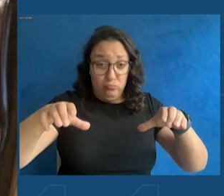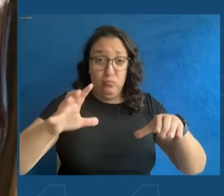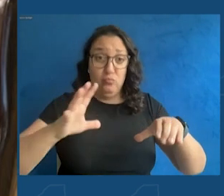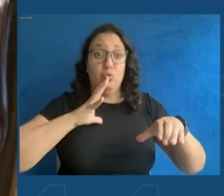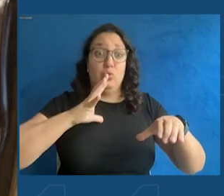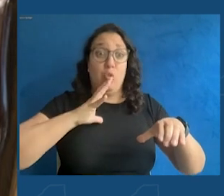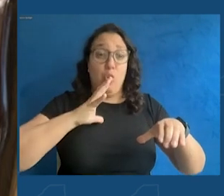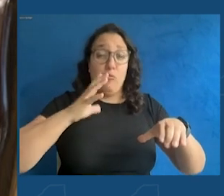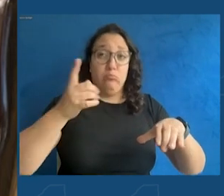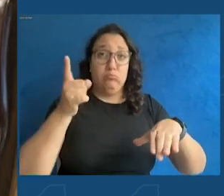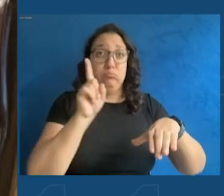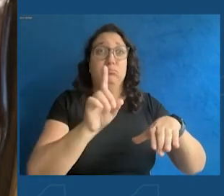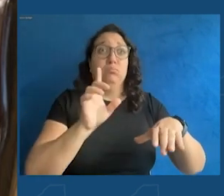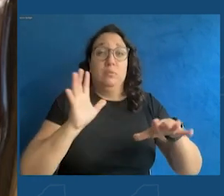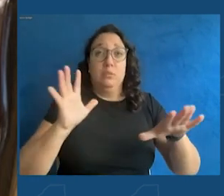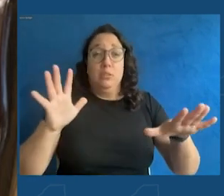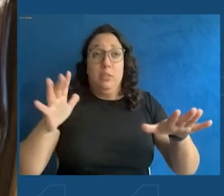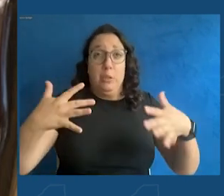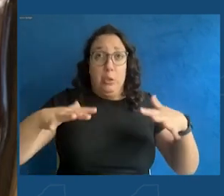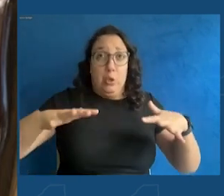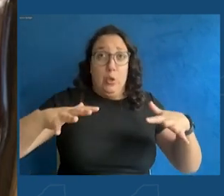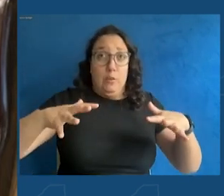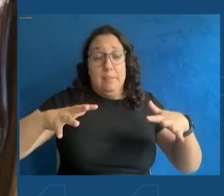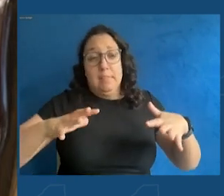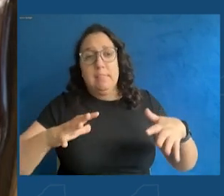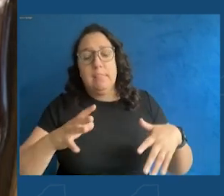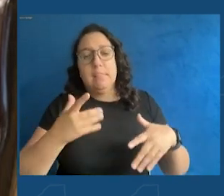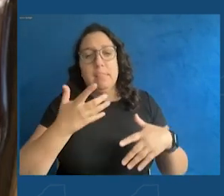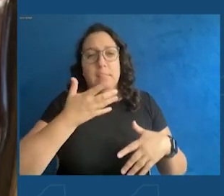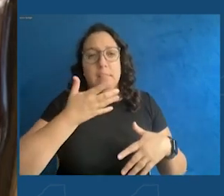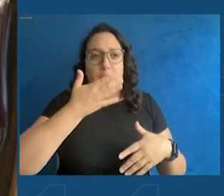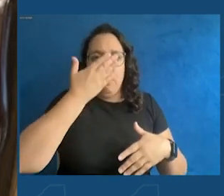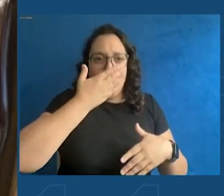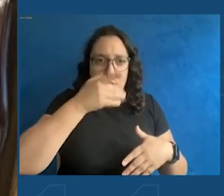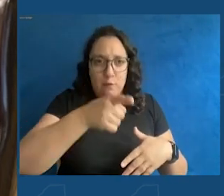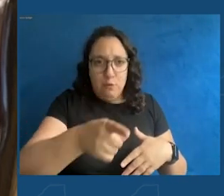truly thrilled to stand up in front of you and say that I was